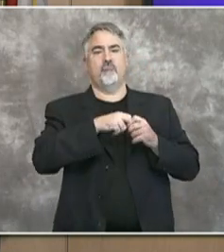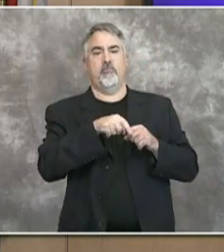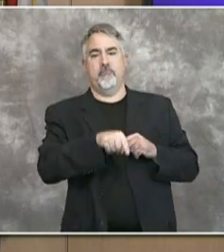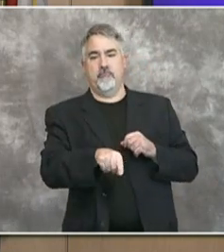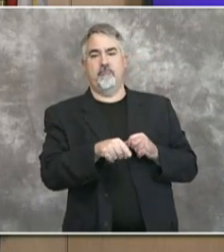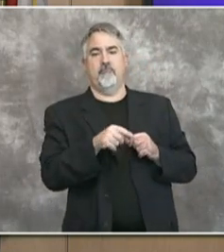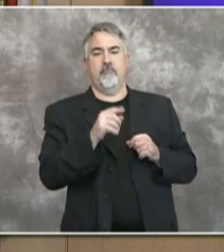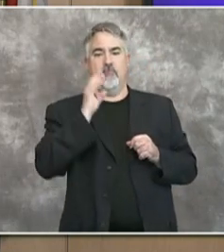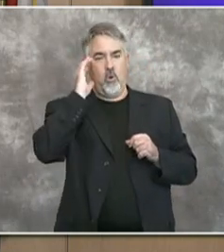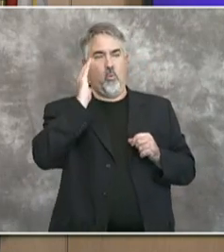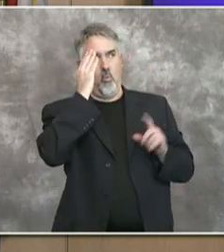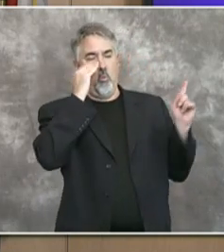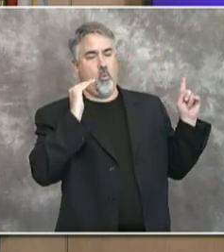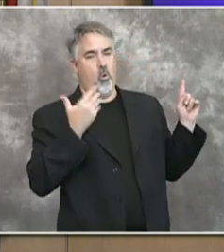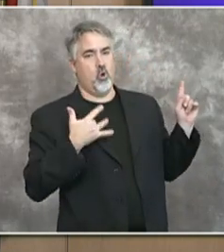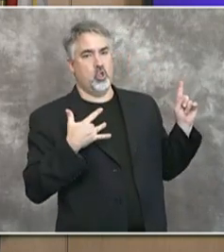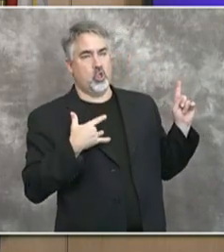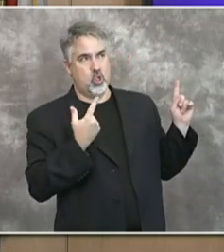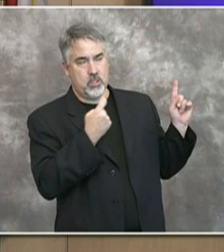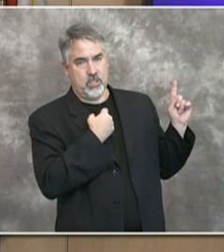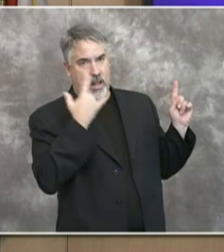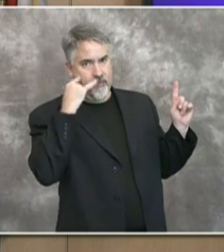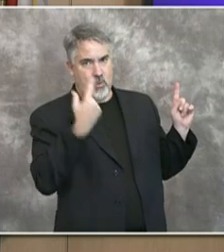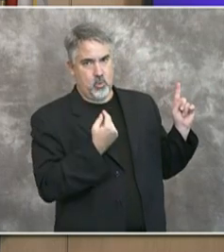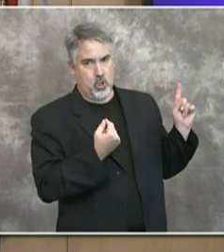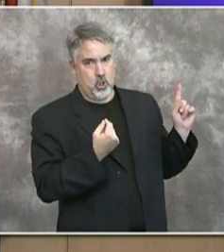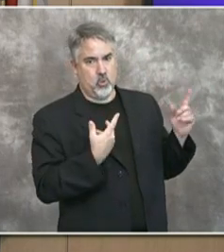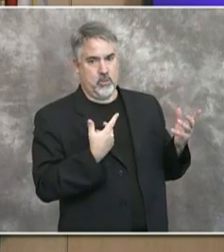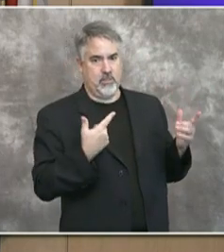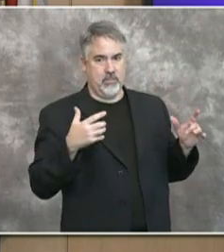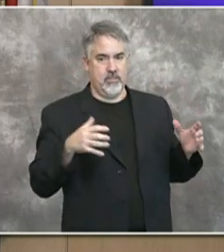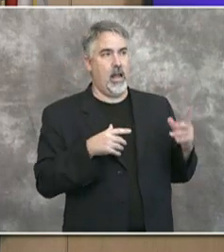but begin to take actions to help us. And one more follow-up.